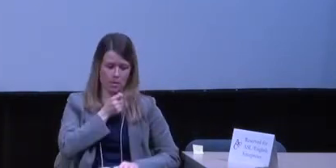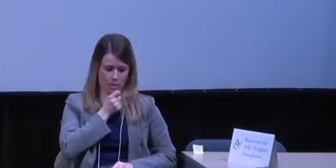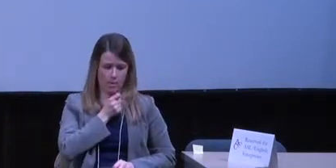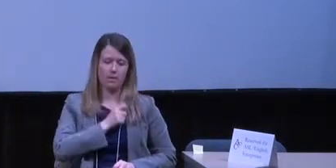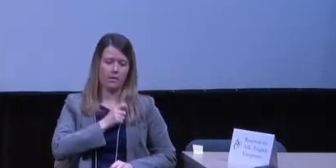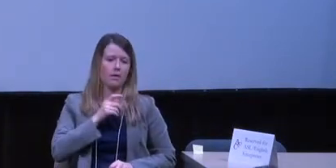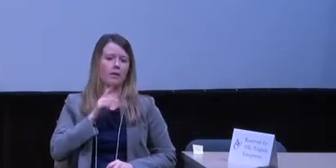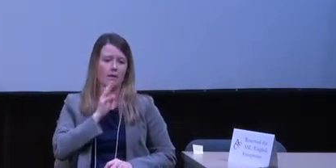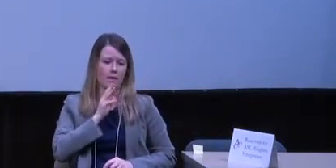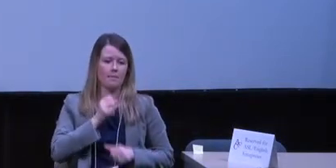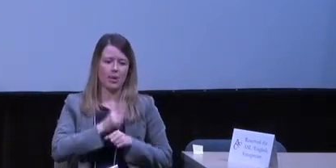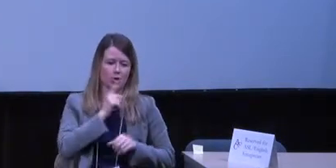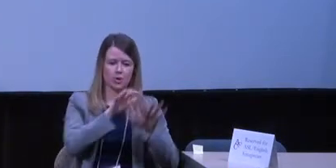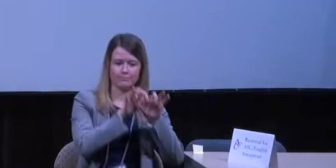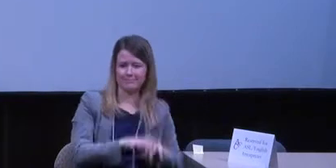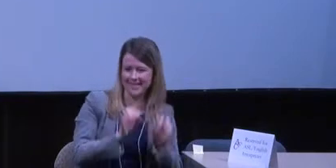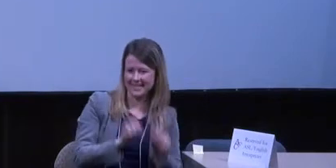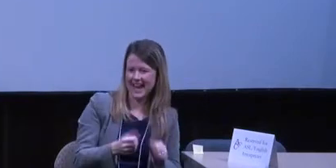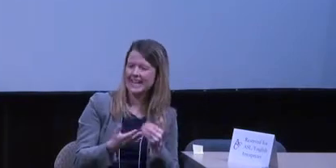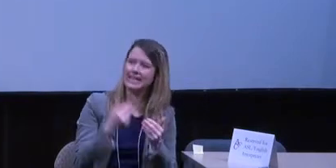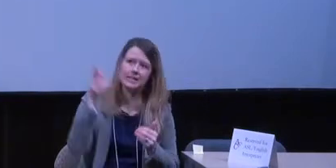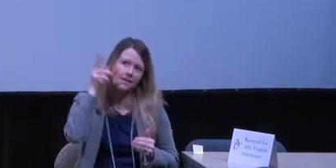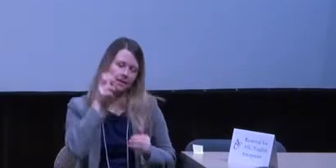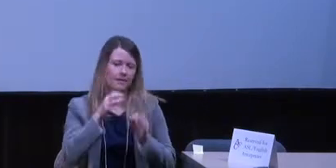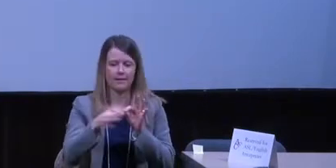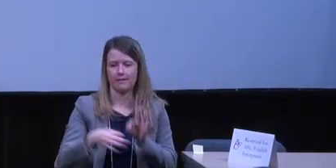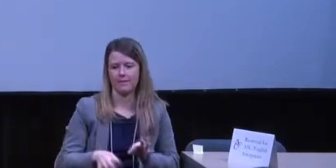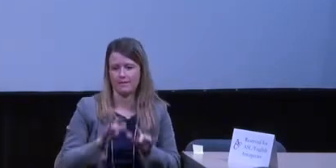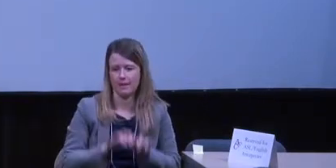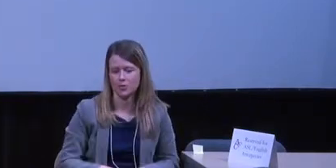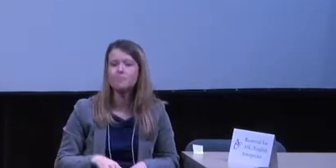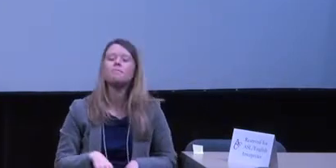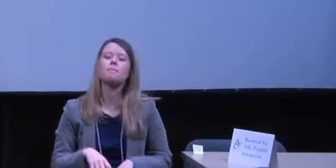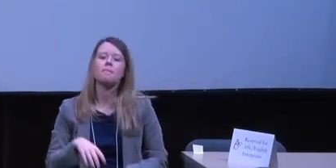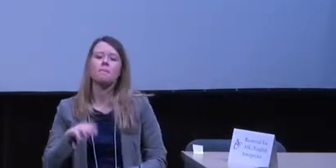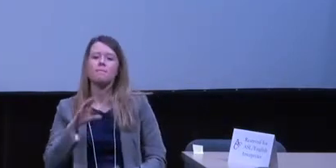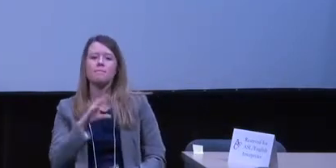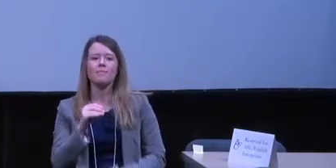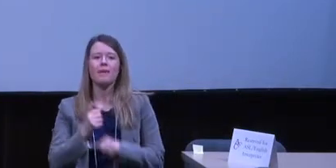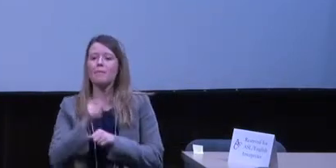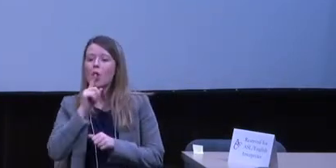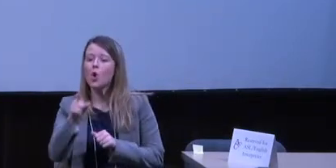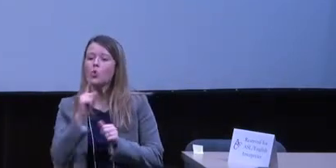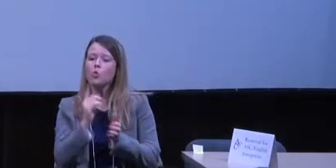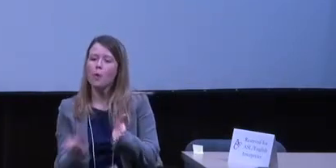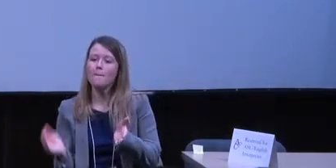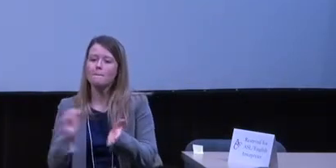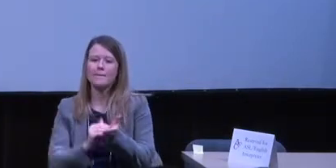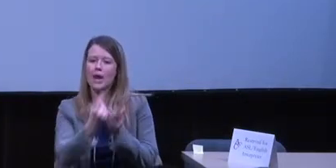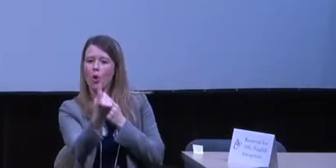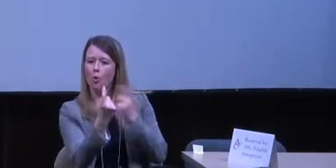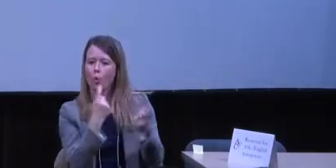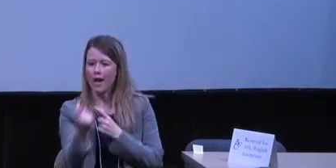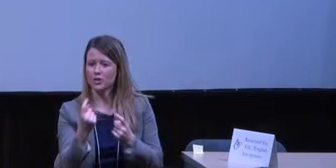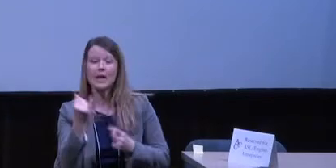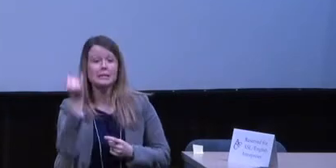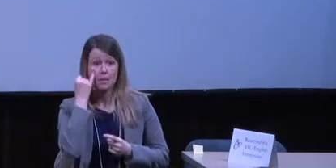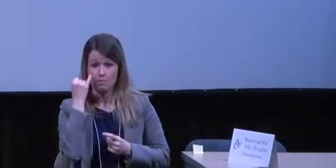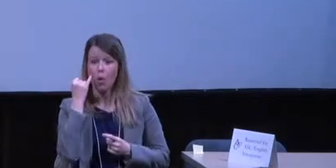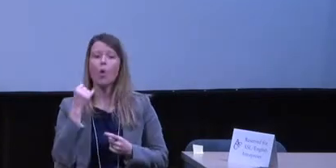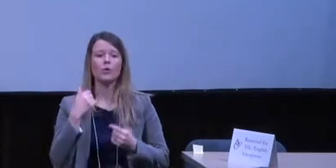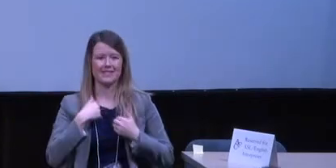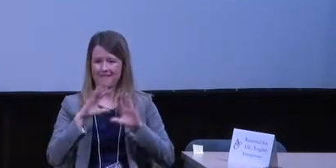You also want to make sure that you are repeating questions. If you're doing it in a lecture like this, and you have somebody that